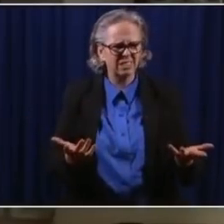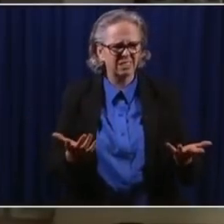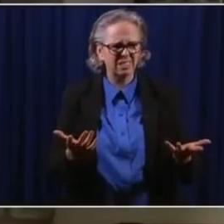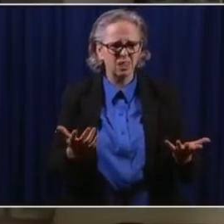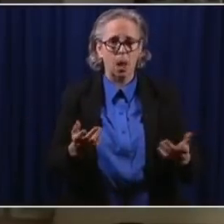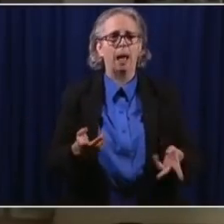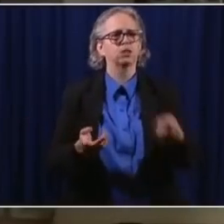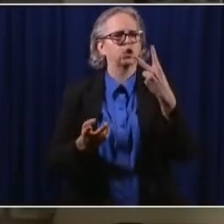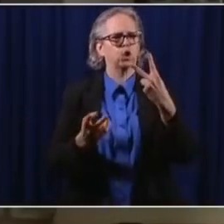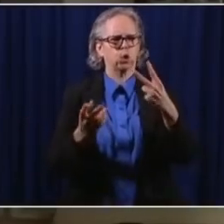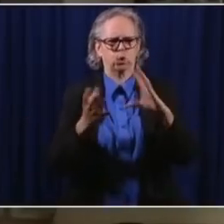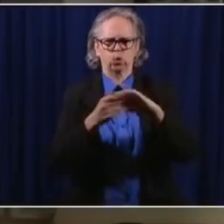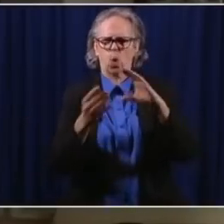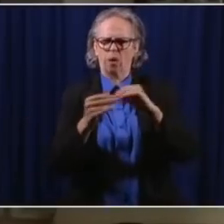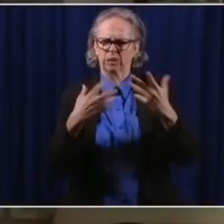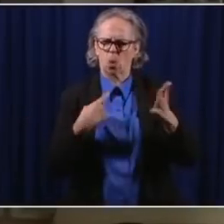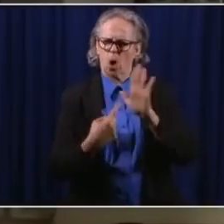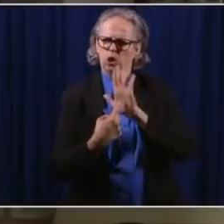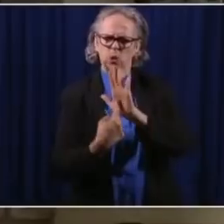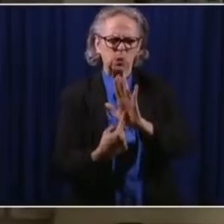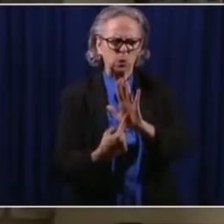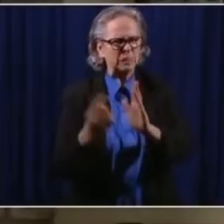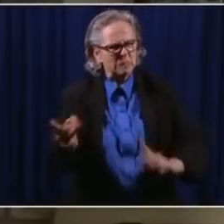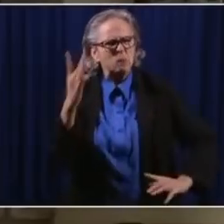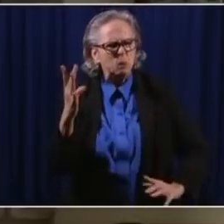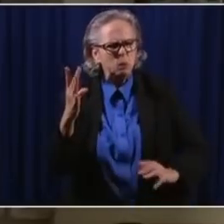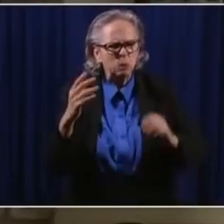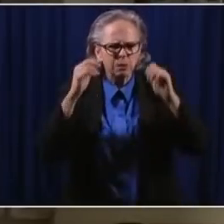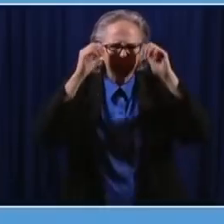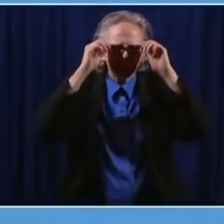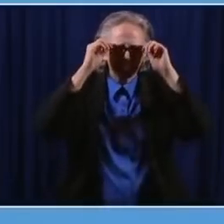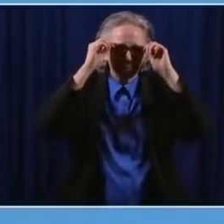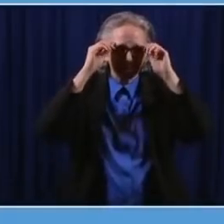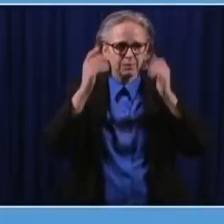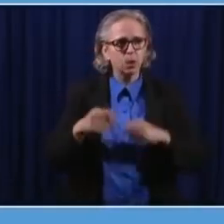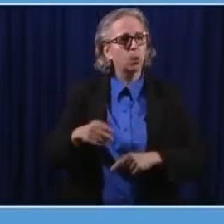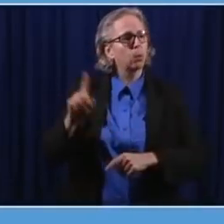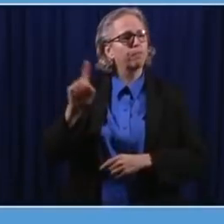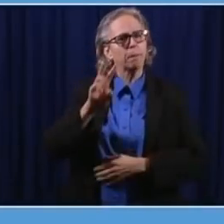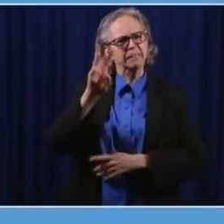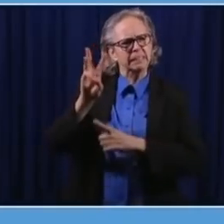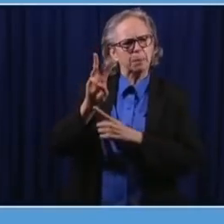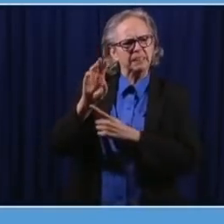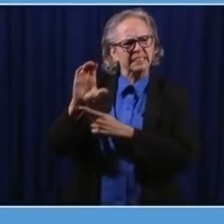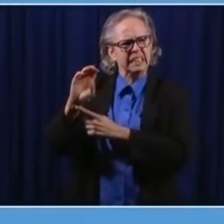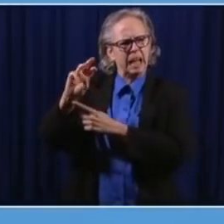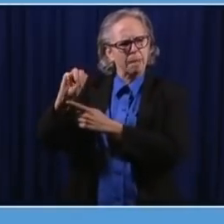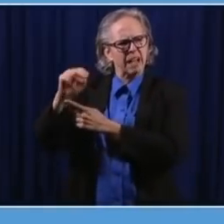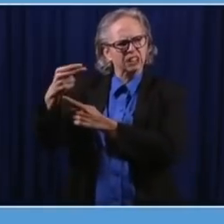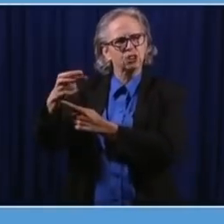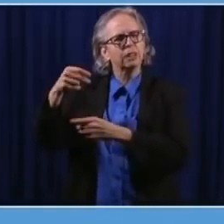sickening. From WCMH in Columbus,